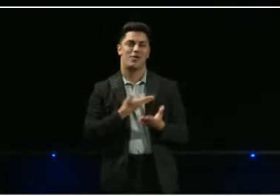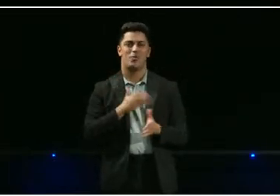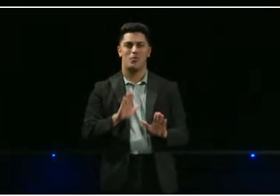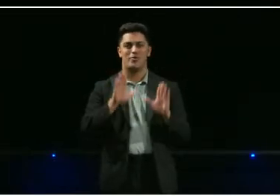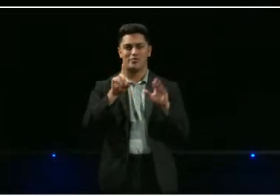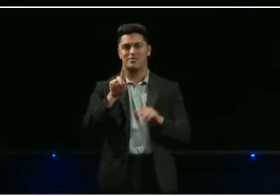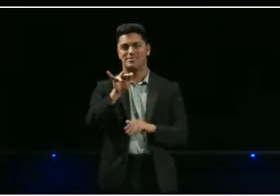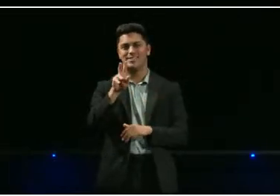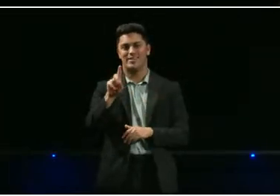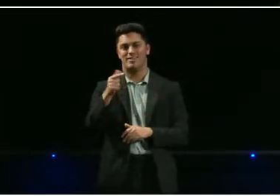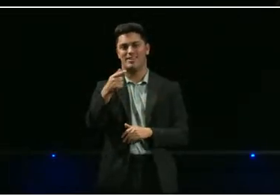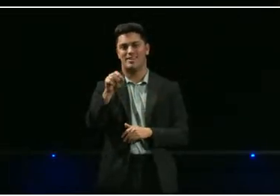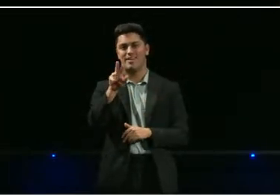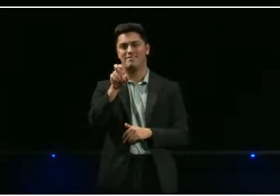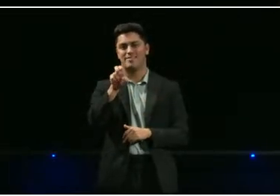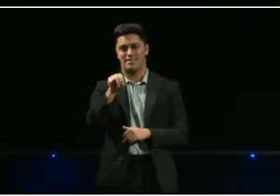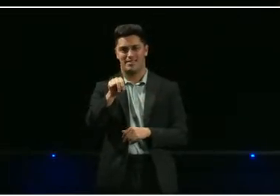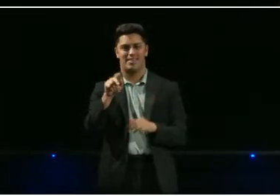Theater.